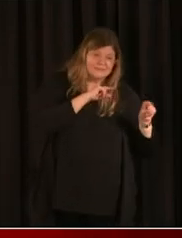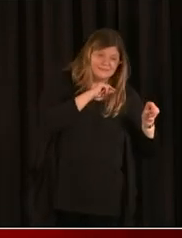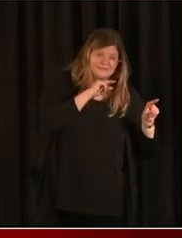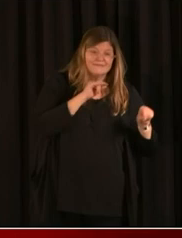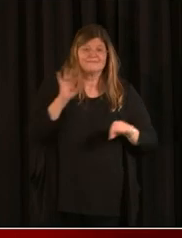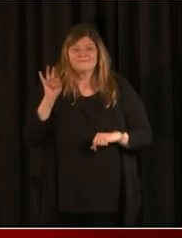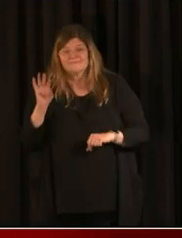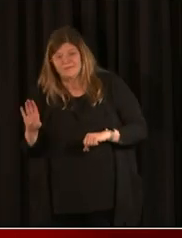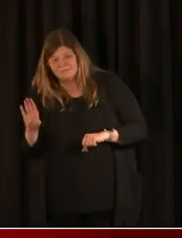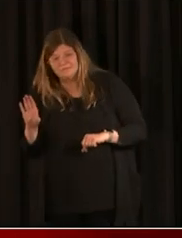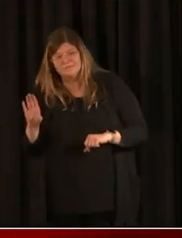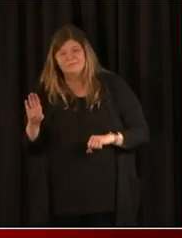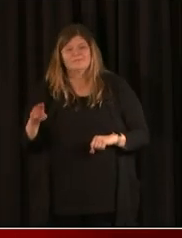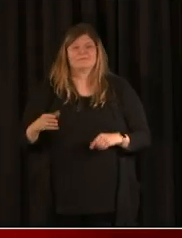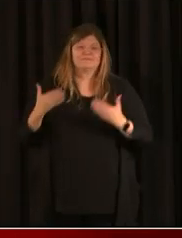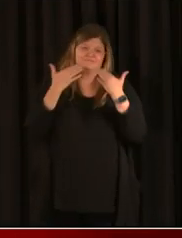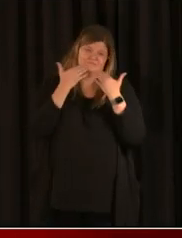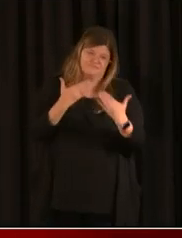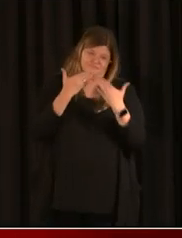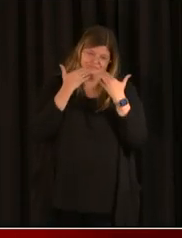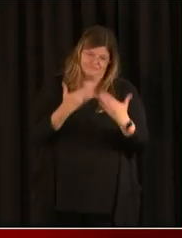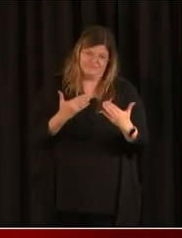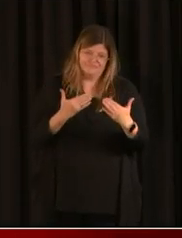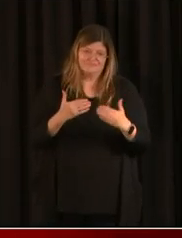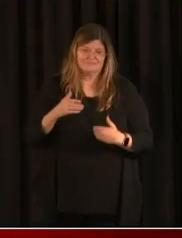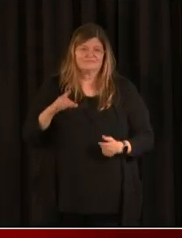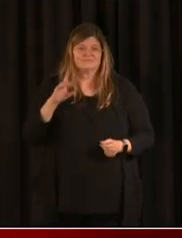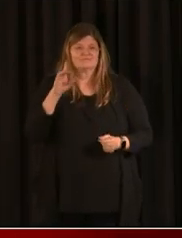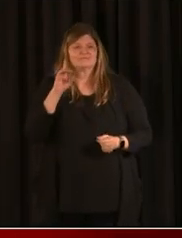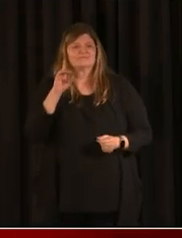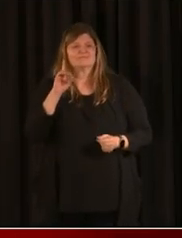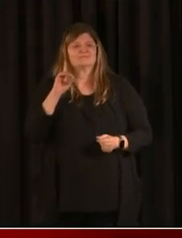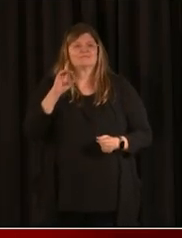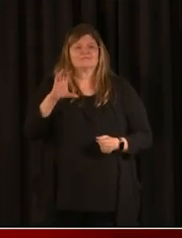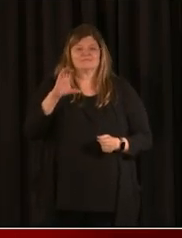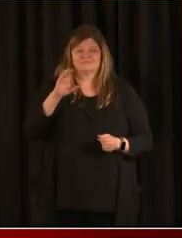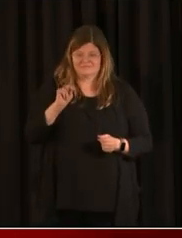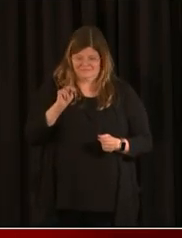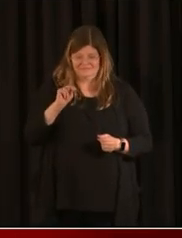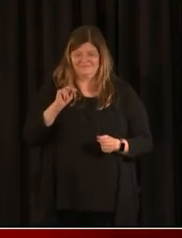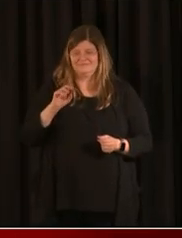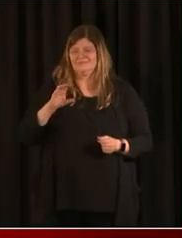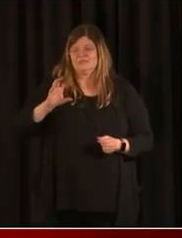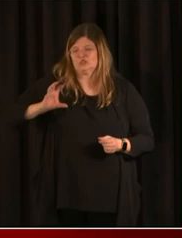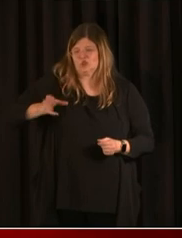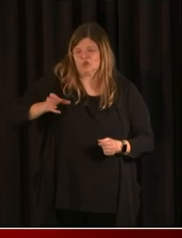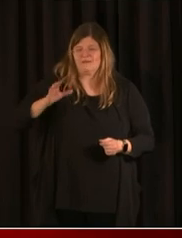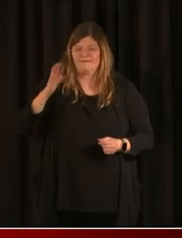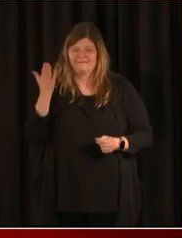Facebook, and watching on DCN Channel 16. I do want to throw that website out one more time. That is